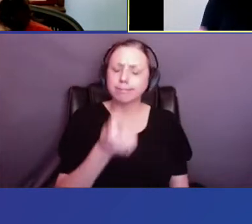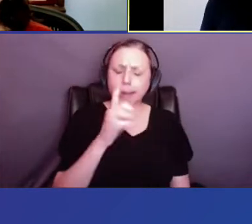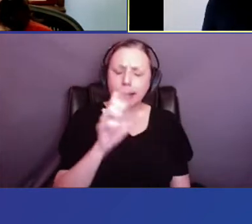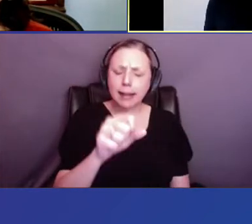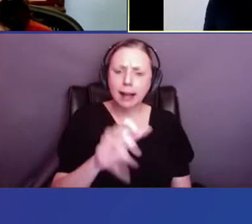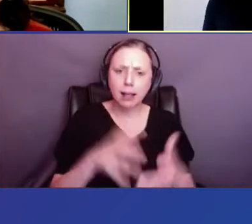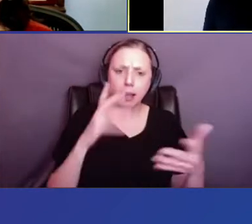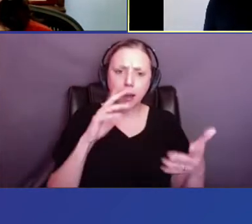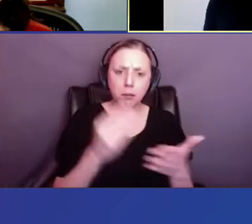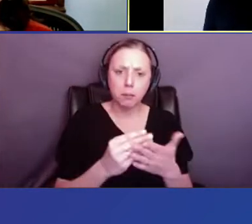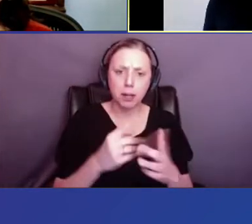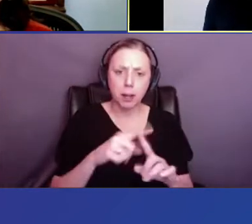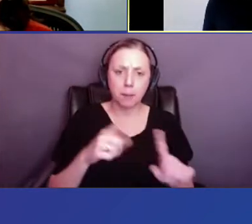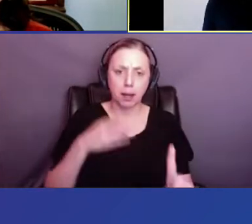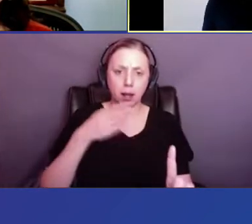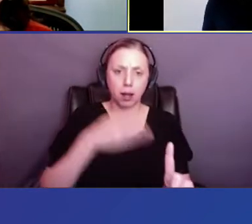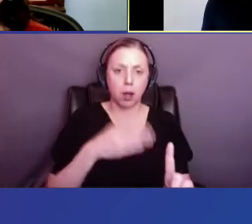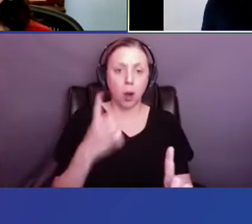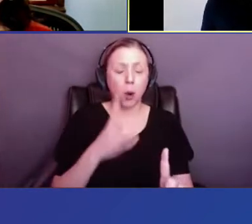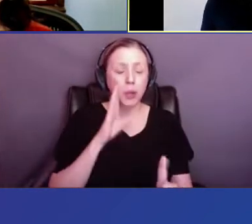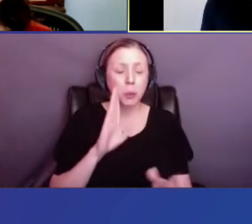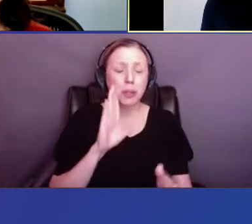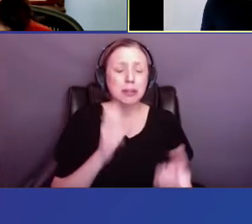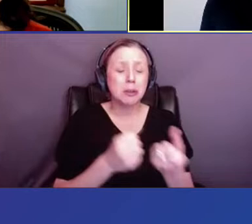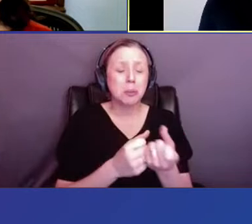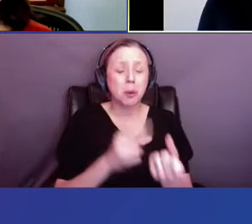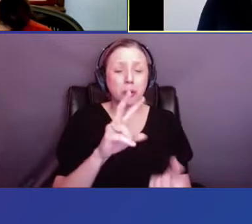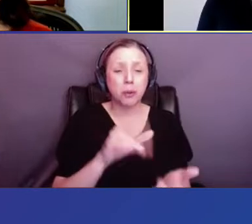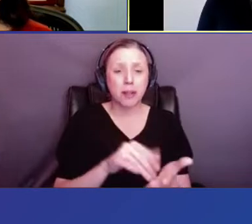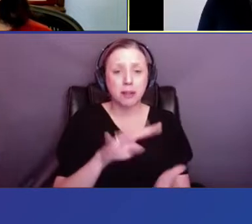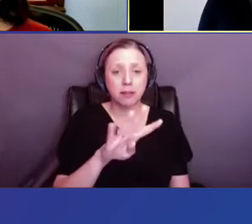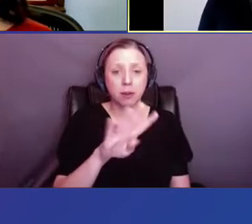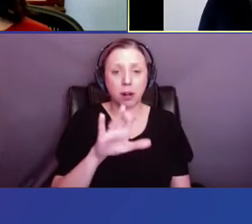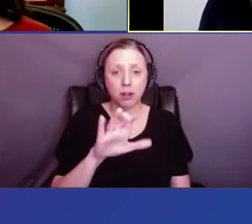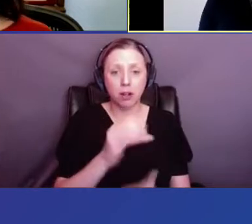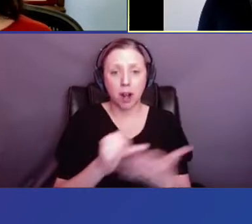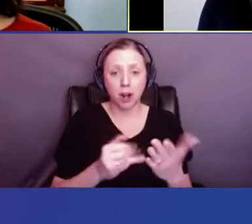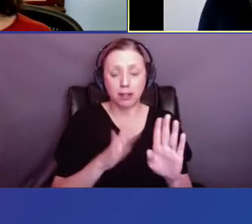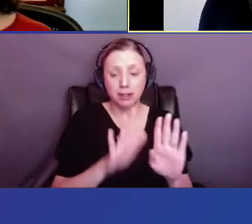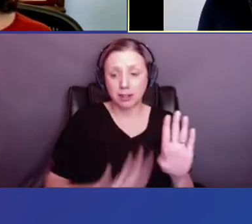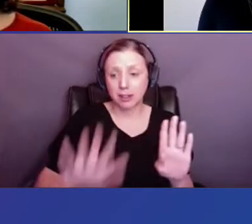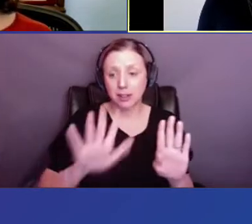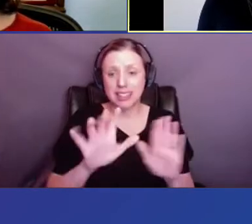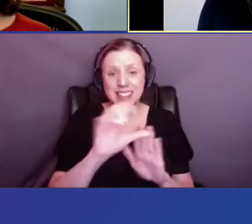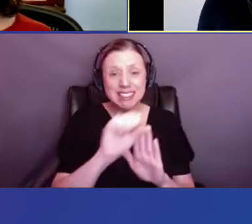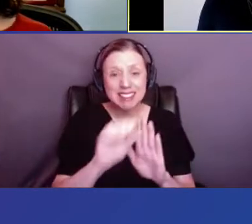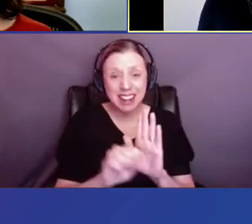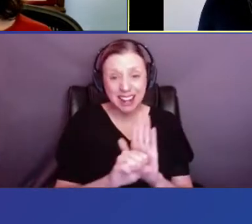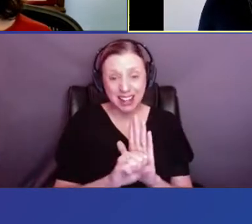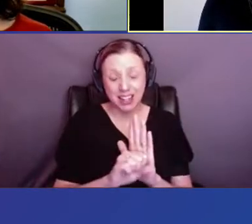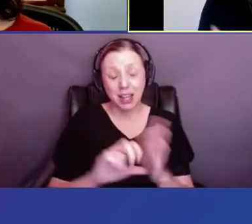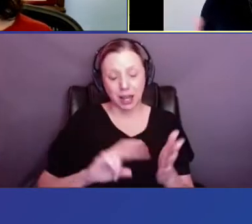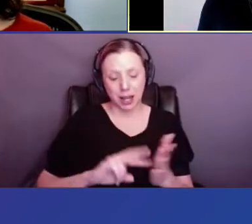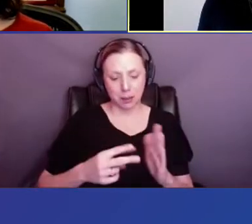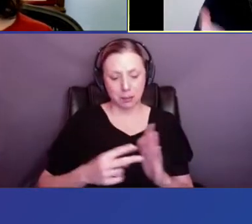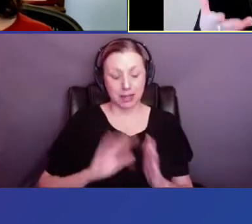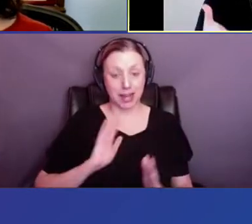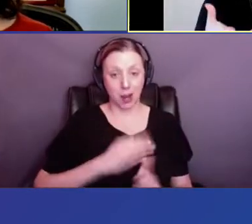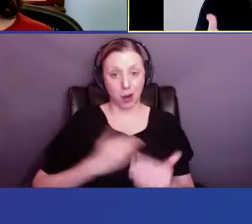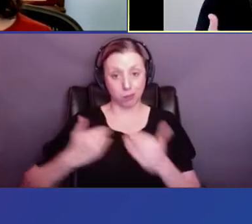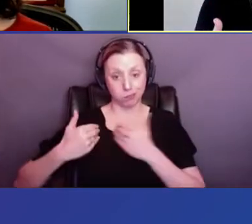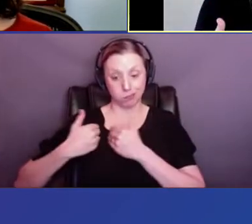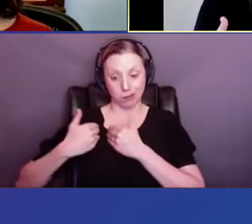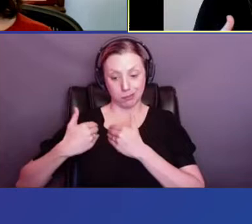it's only going to support 2,400 artists across the state. And I think our job then is